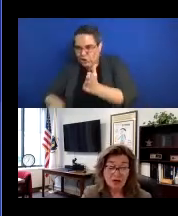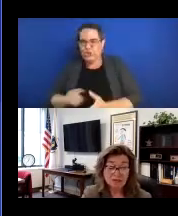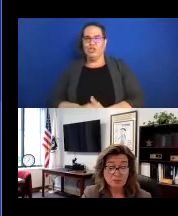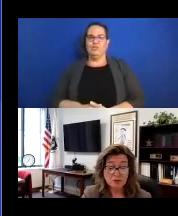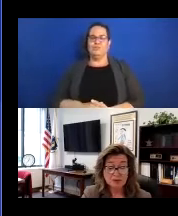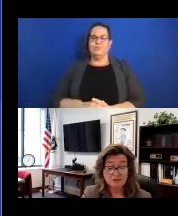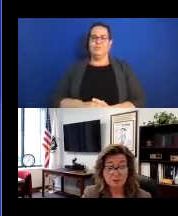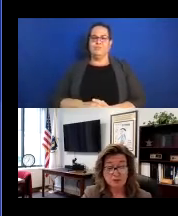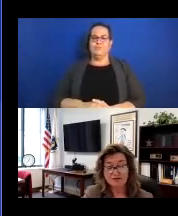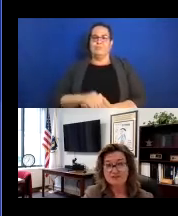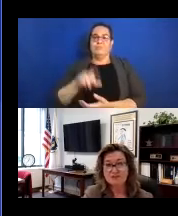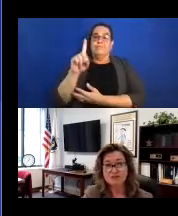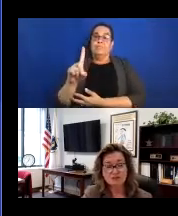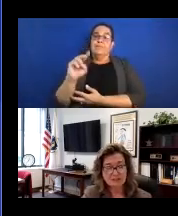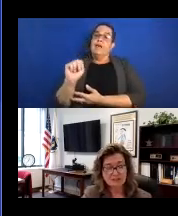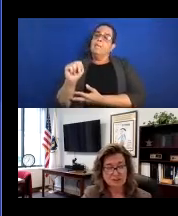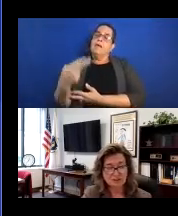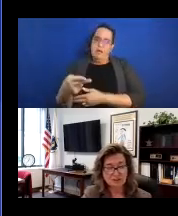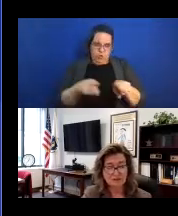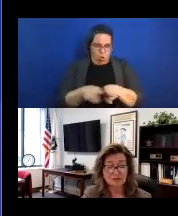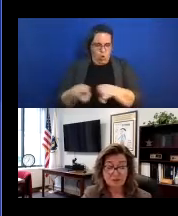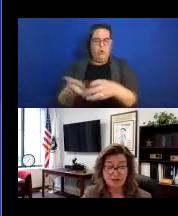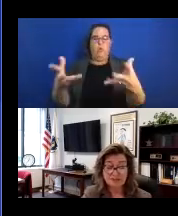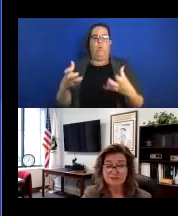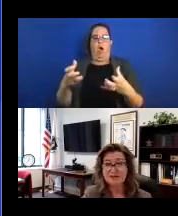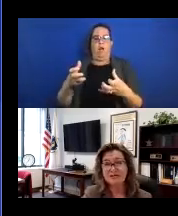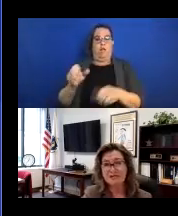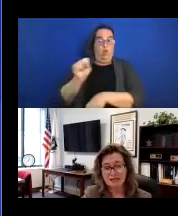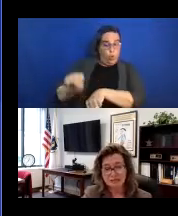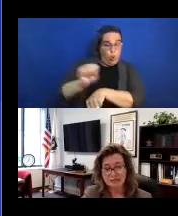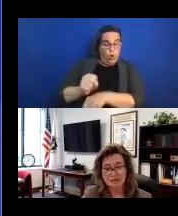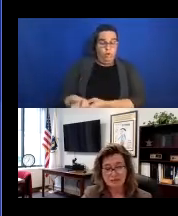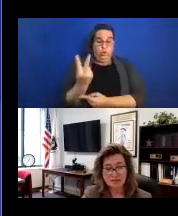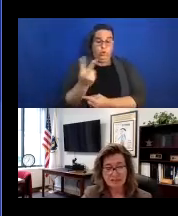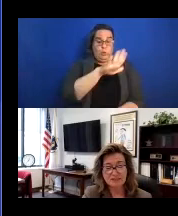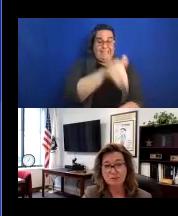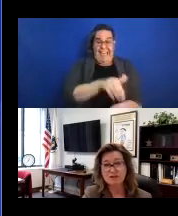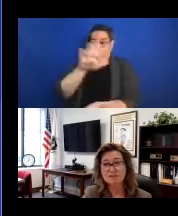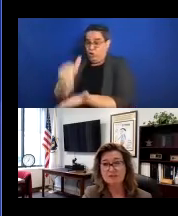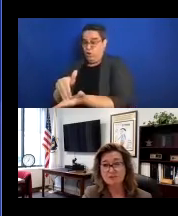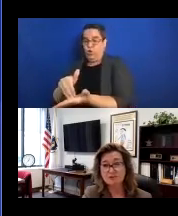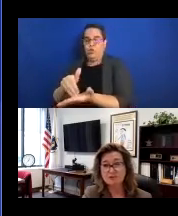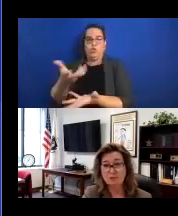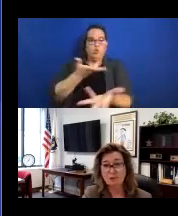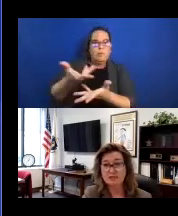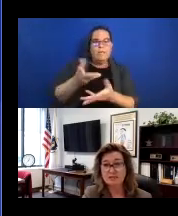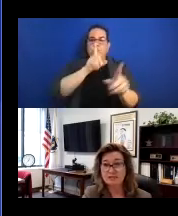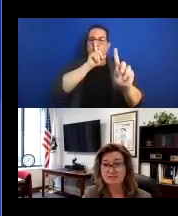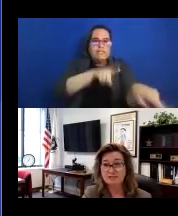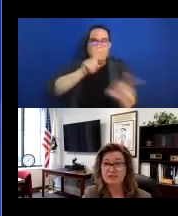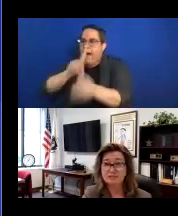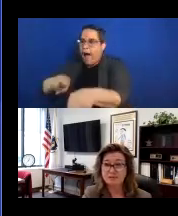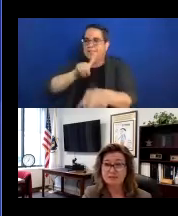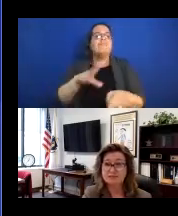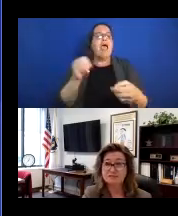DMH also wanted the work of its two centers to be responsive and collaborative, as well as coordinated